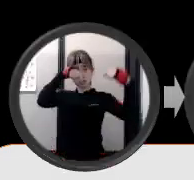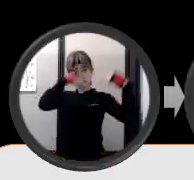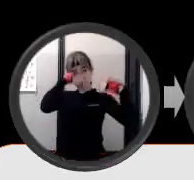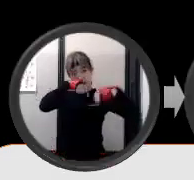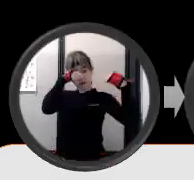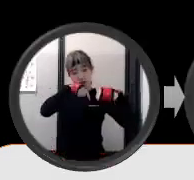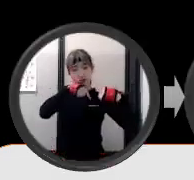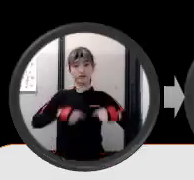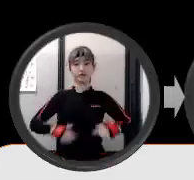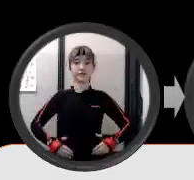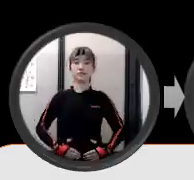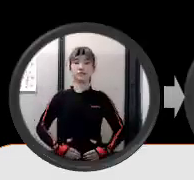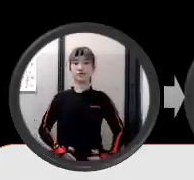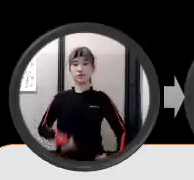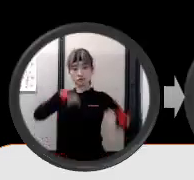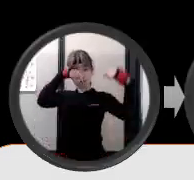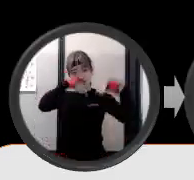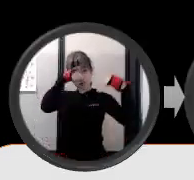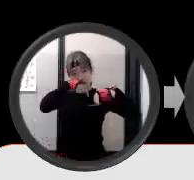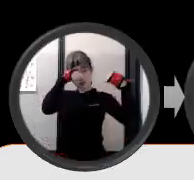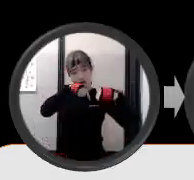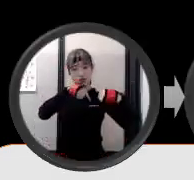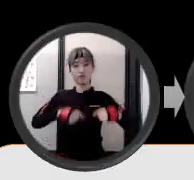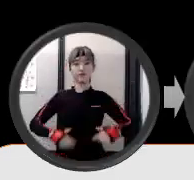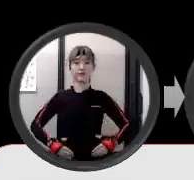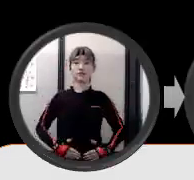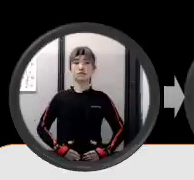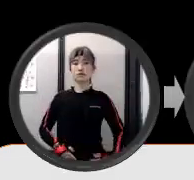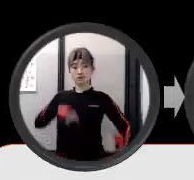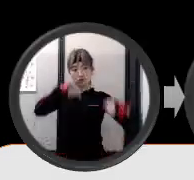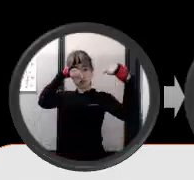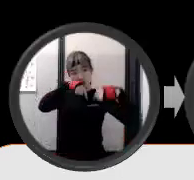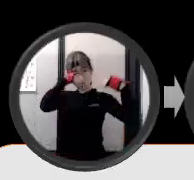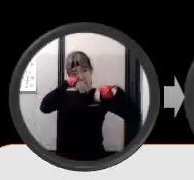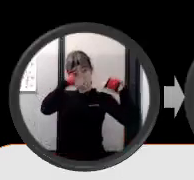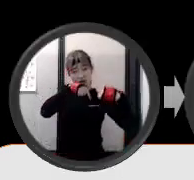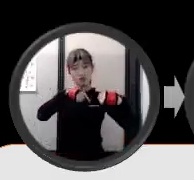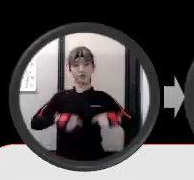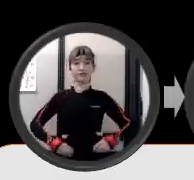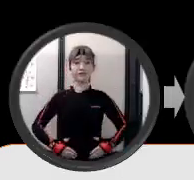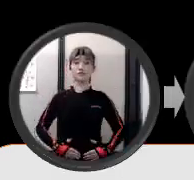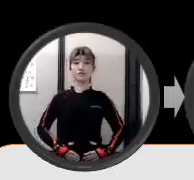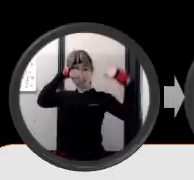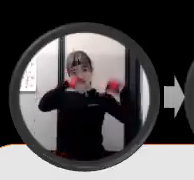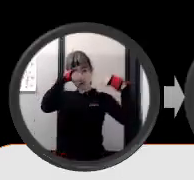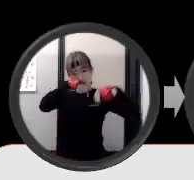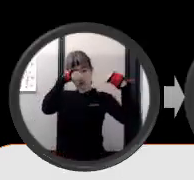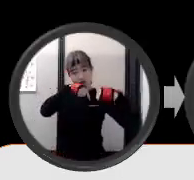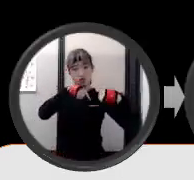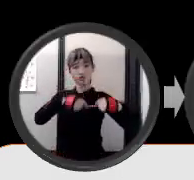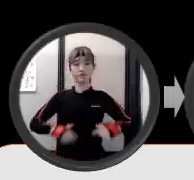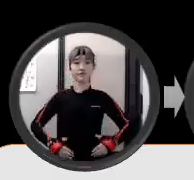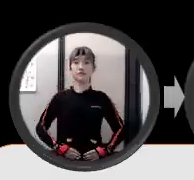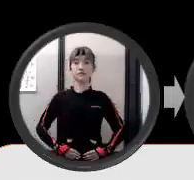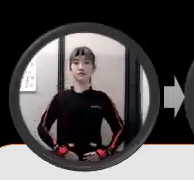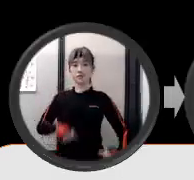language, and structured grammar, then you can start RBMT, the rule-based machine translation. Neural